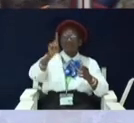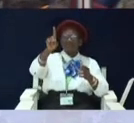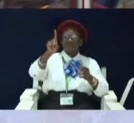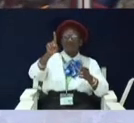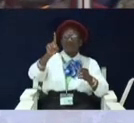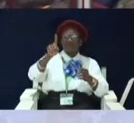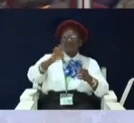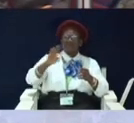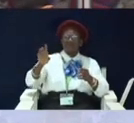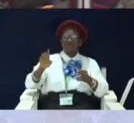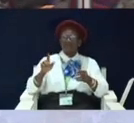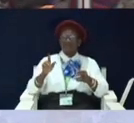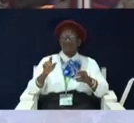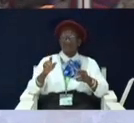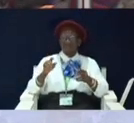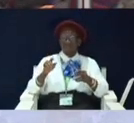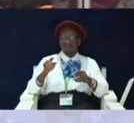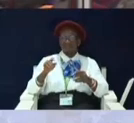he spoke to